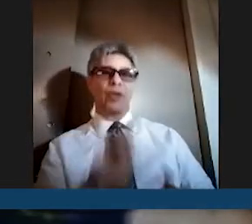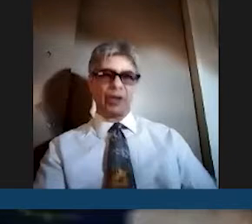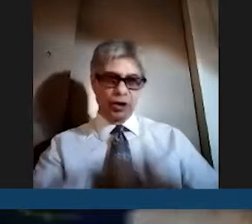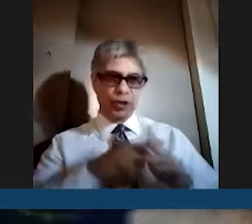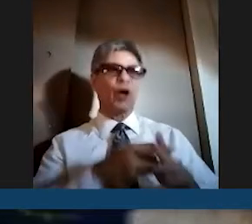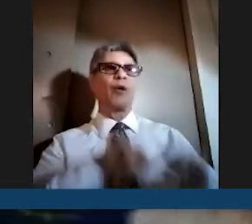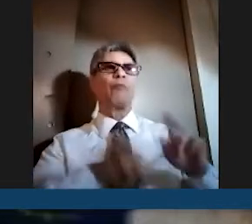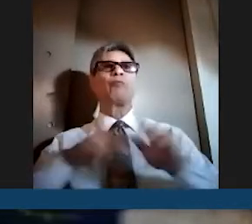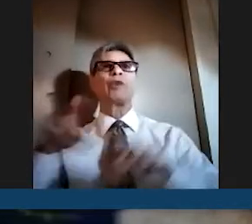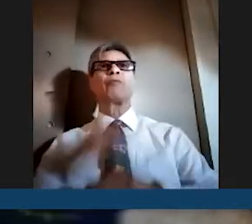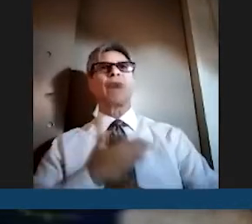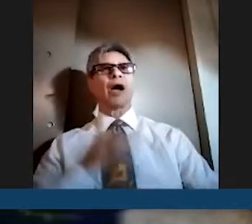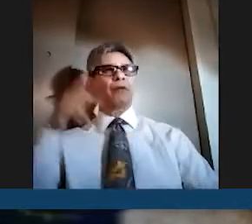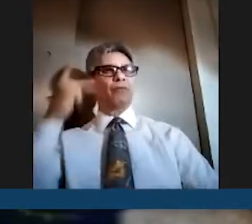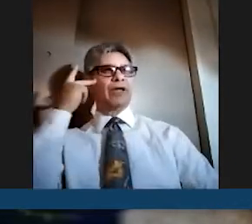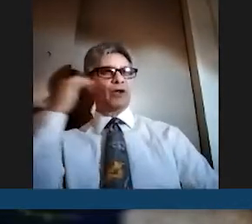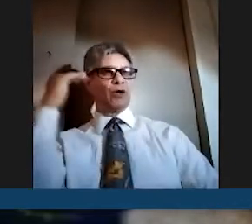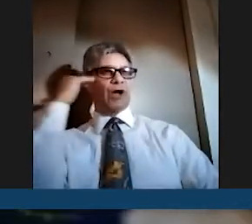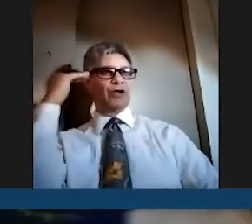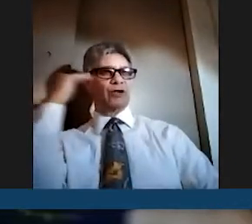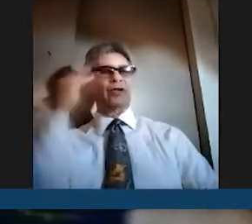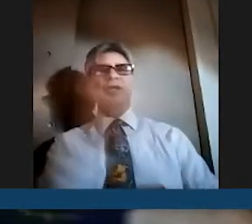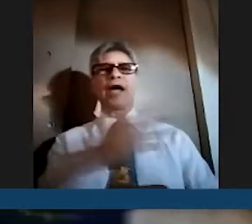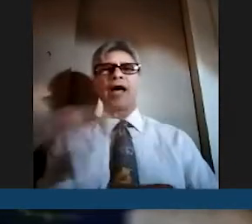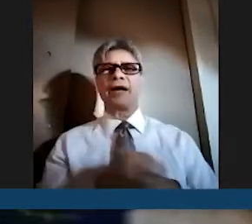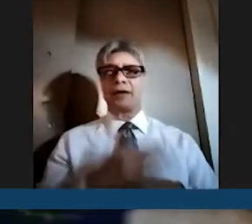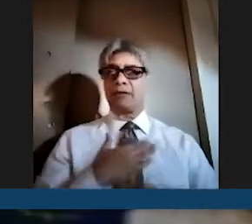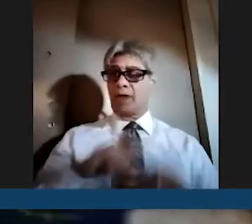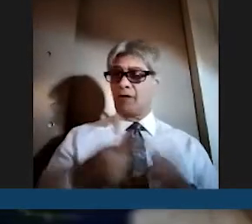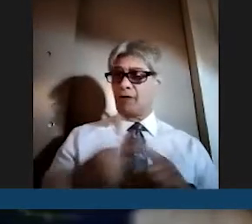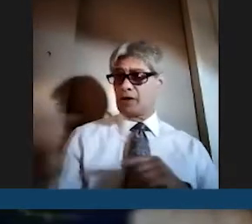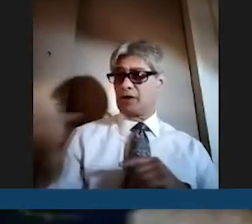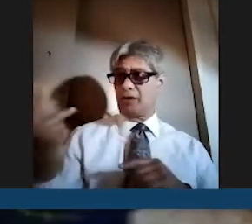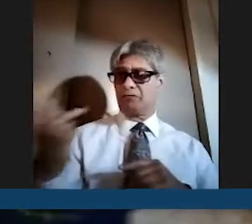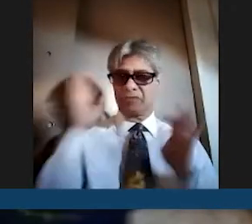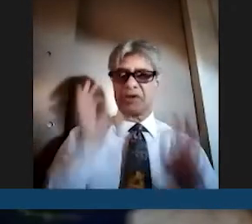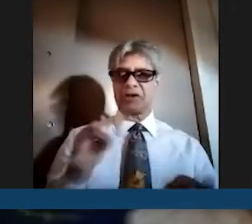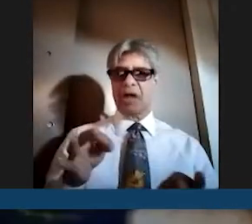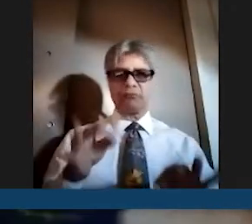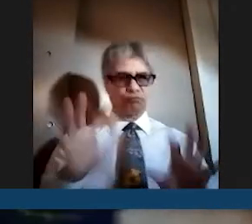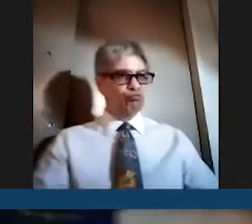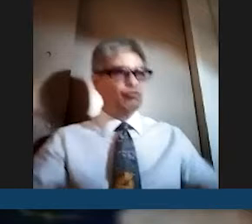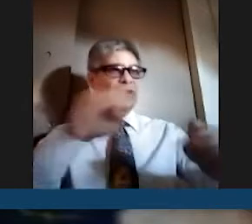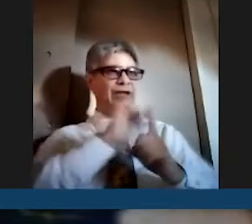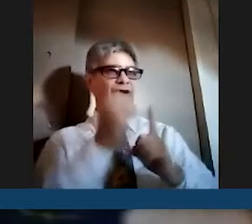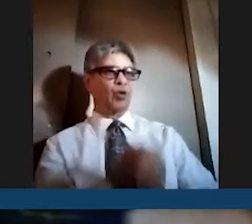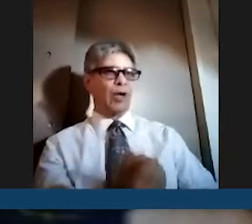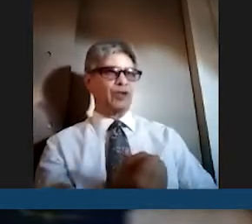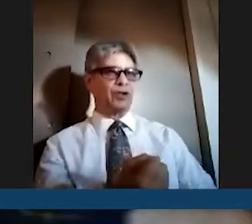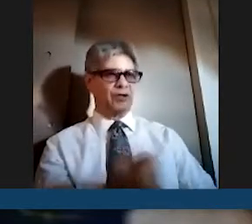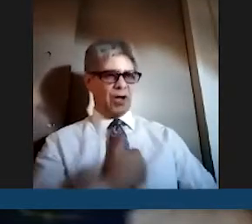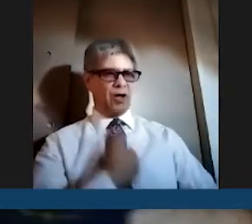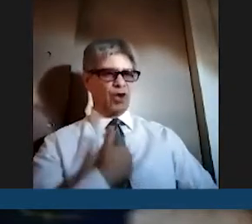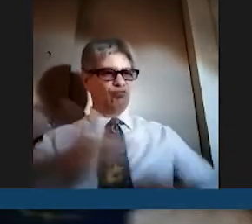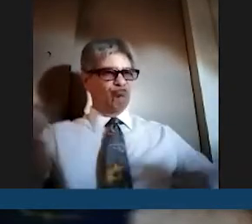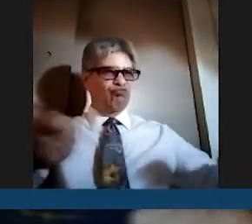political consciousness. And my friends and I, we decided to kind of take matters into our own hands. We pulled